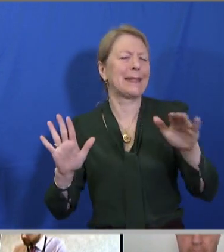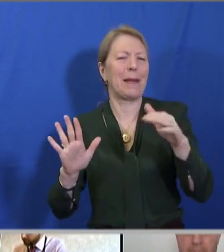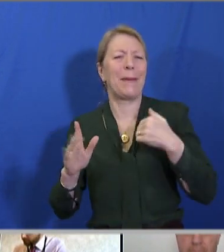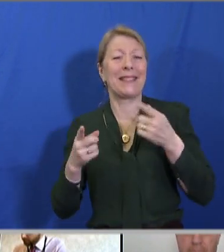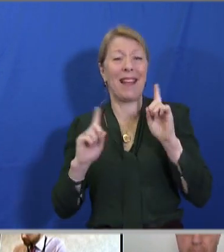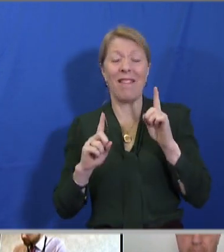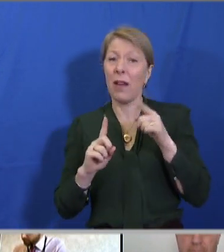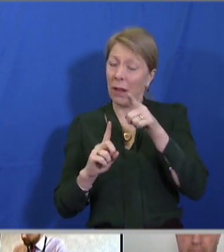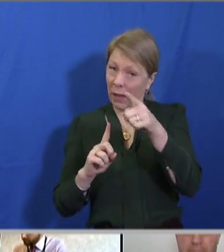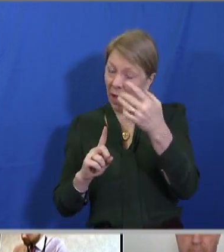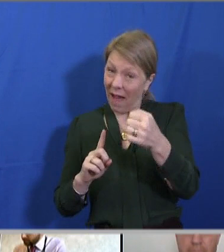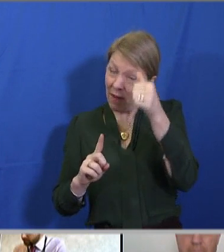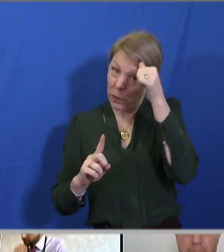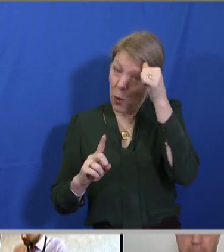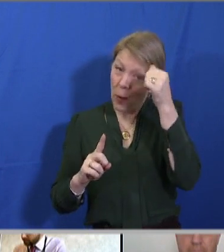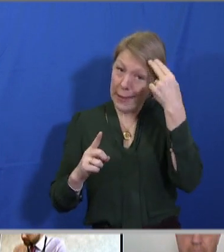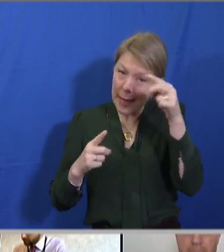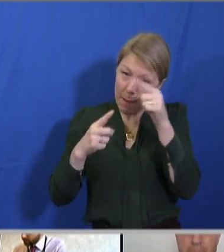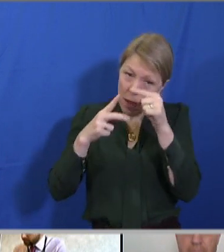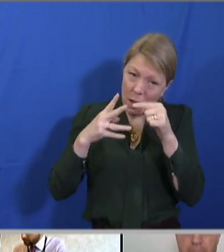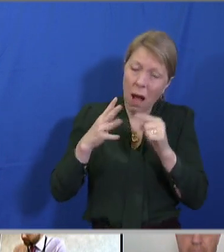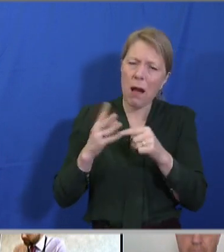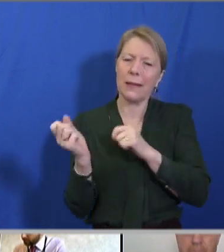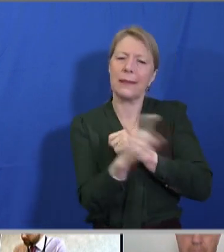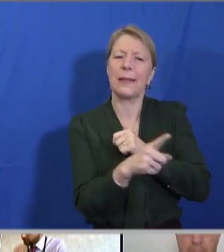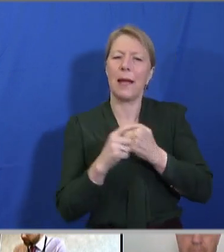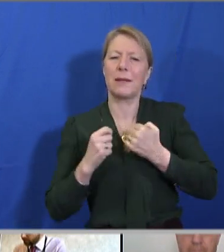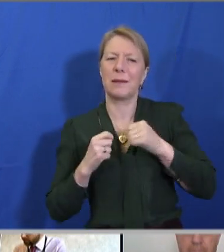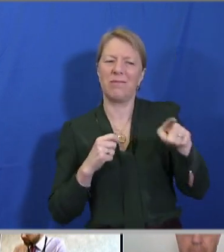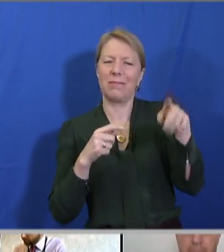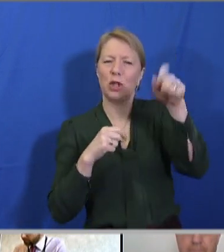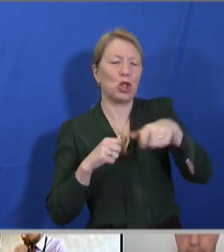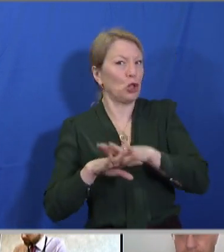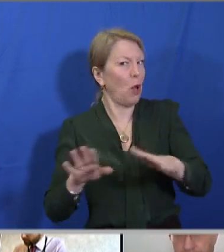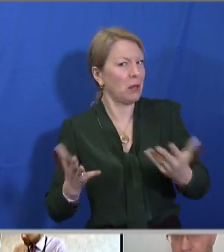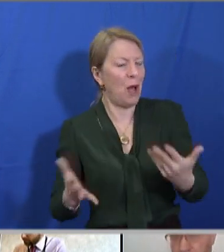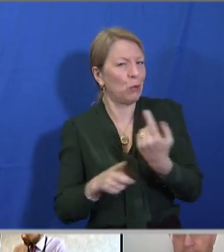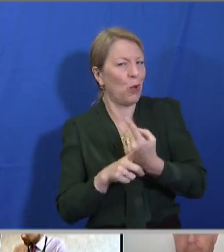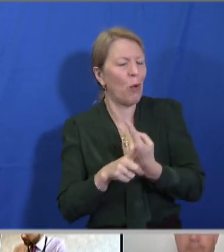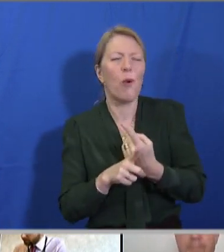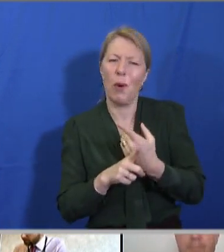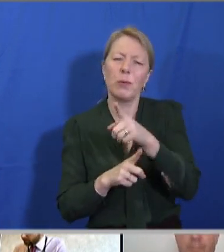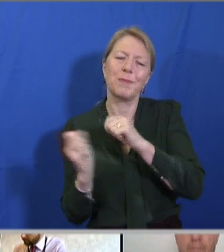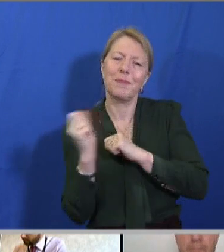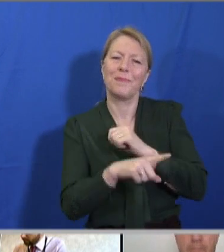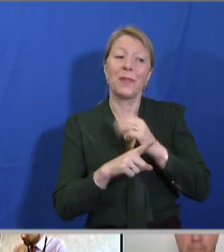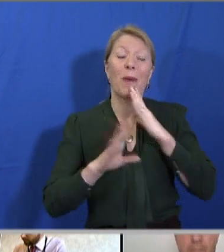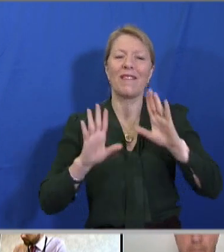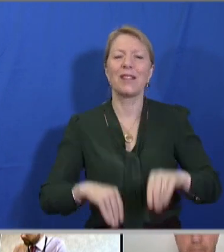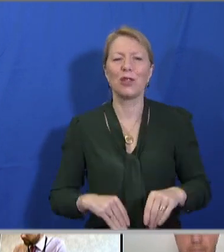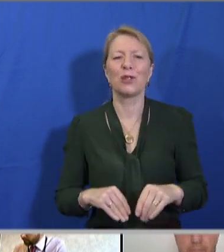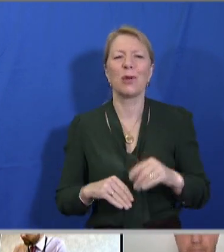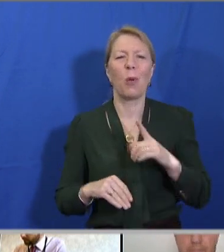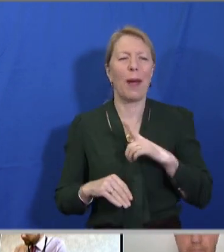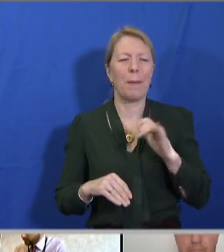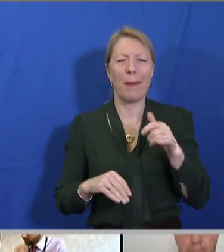that you have in regards to that, because I know it does cause certain difficulties, but it's usually can be solved or